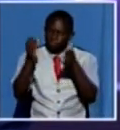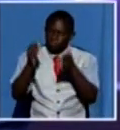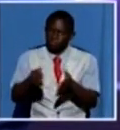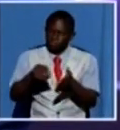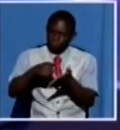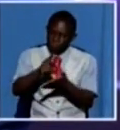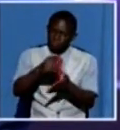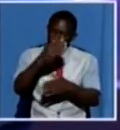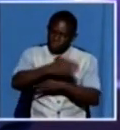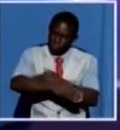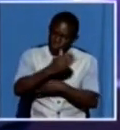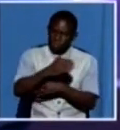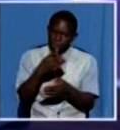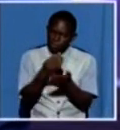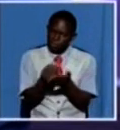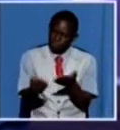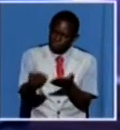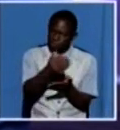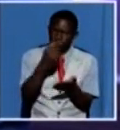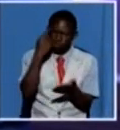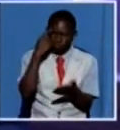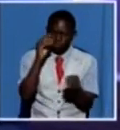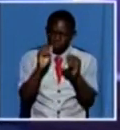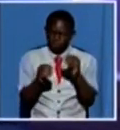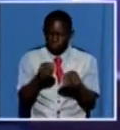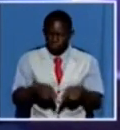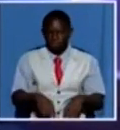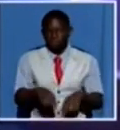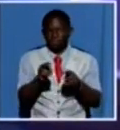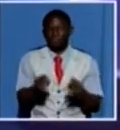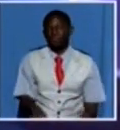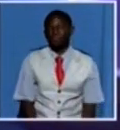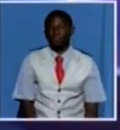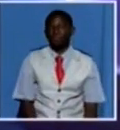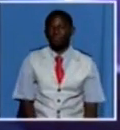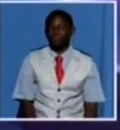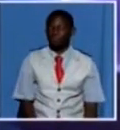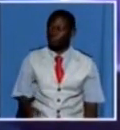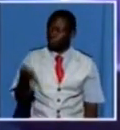in Franklin, that if you were there in 1990, 1991,